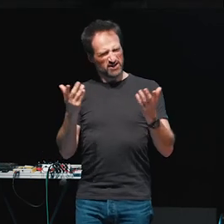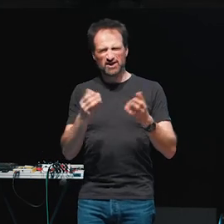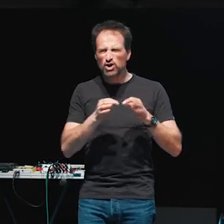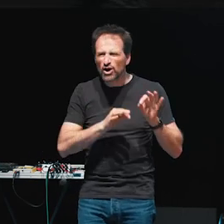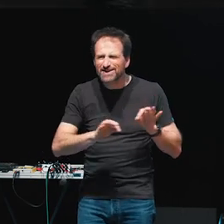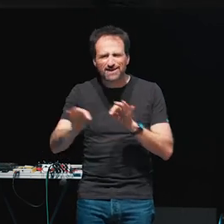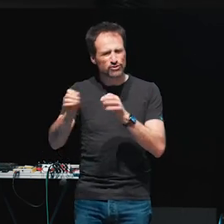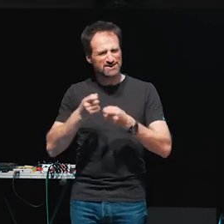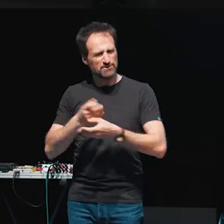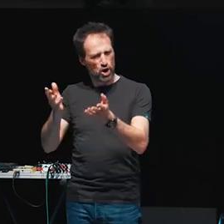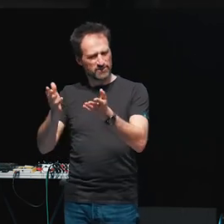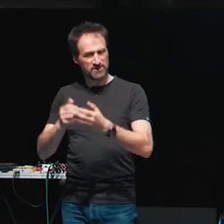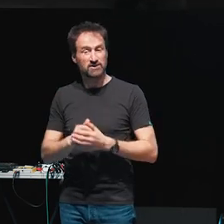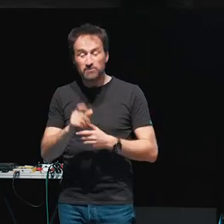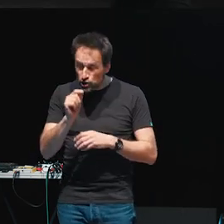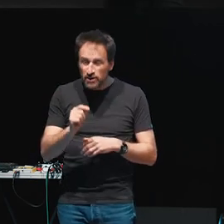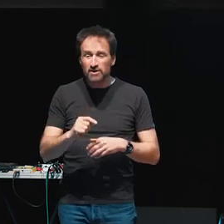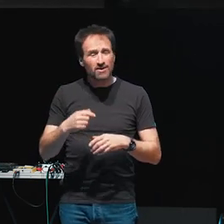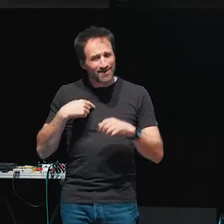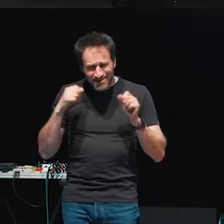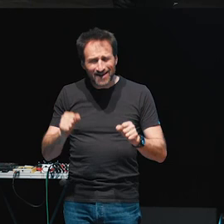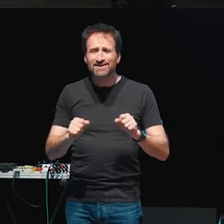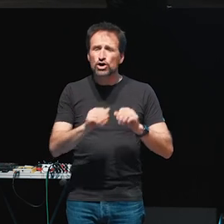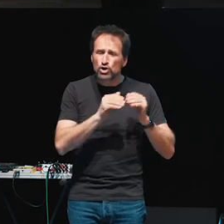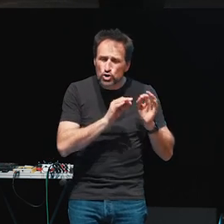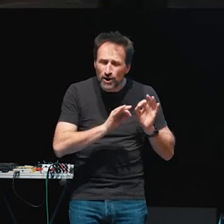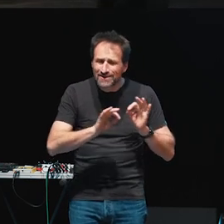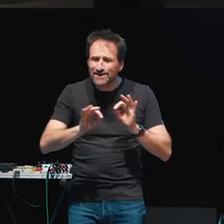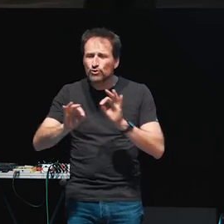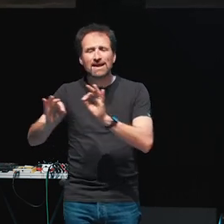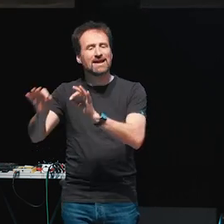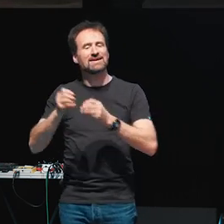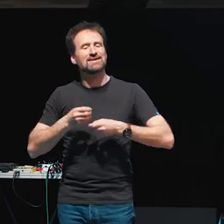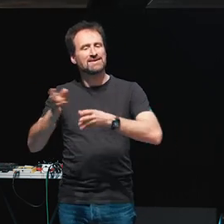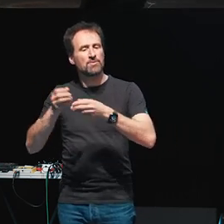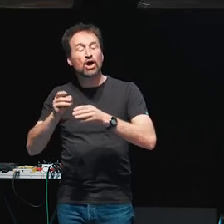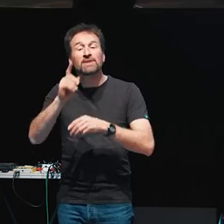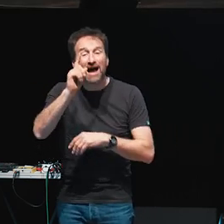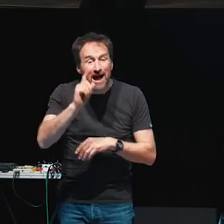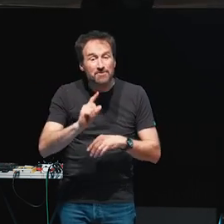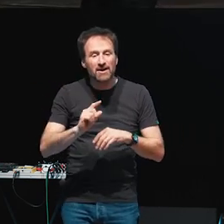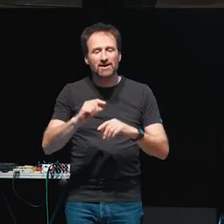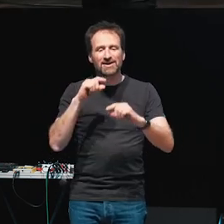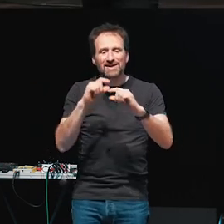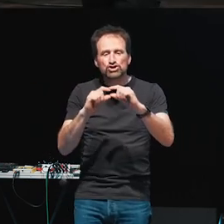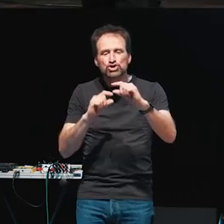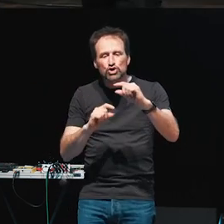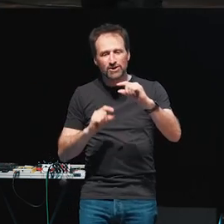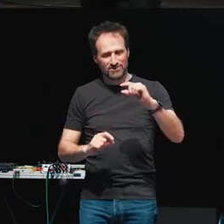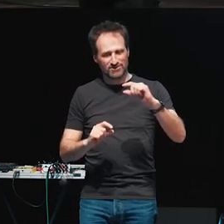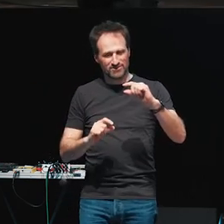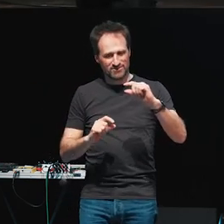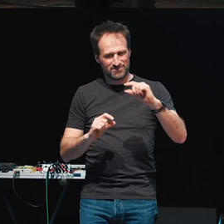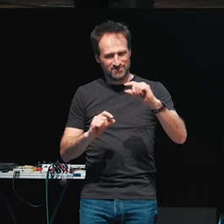It's actually the ability to deploy continuously, but in chunks. And what does that mean in terms of